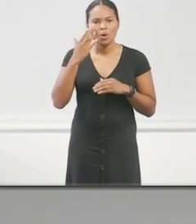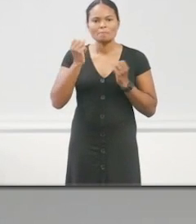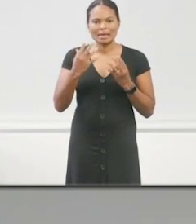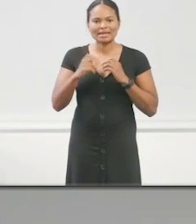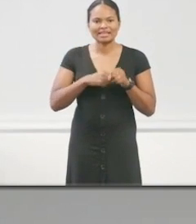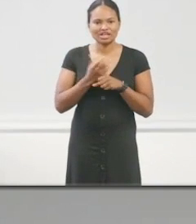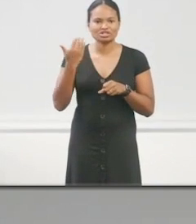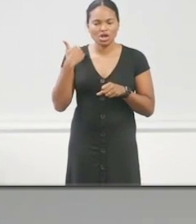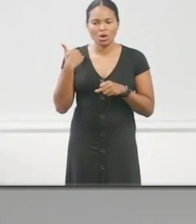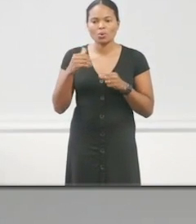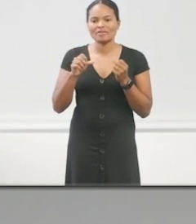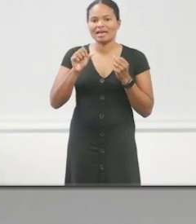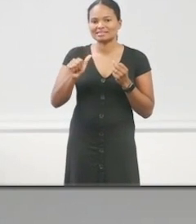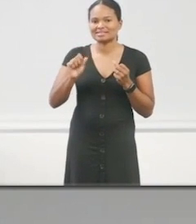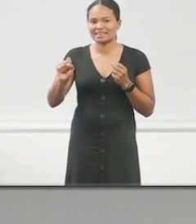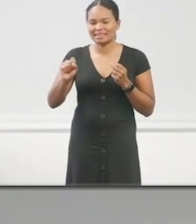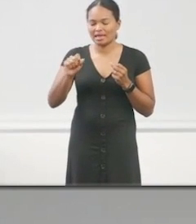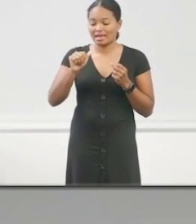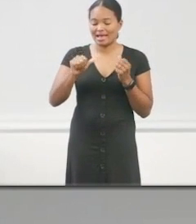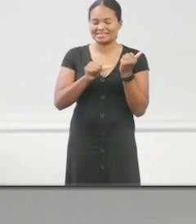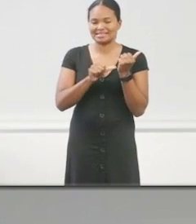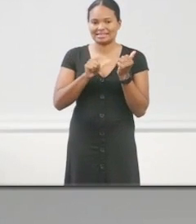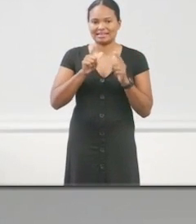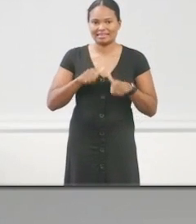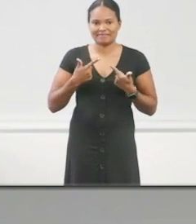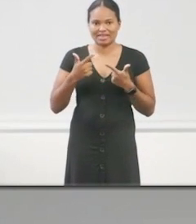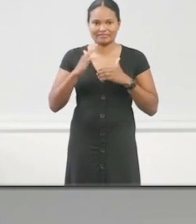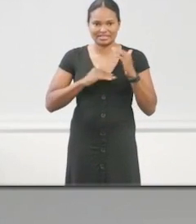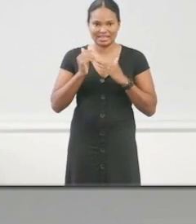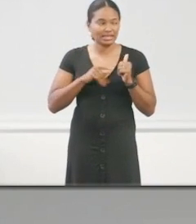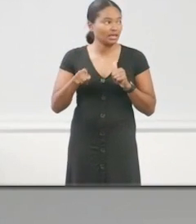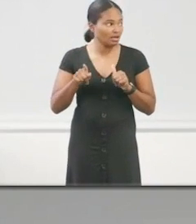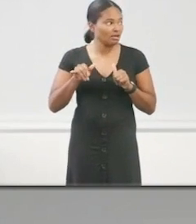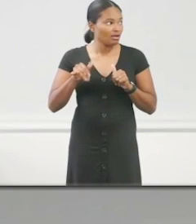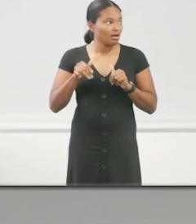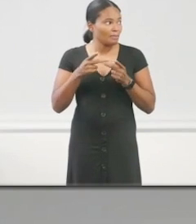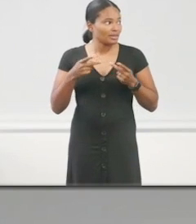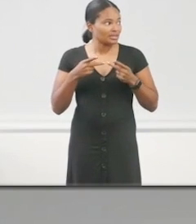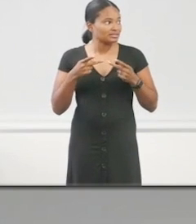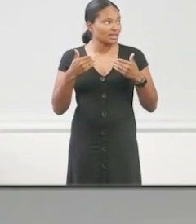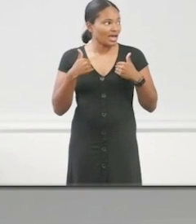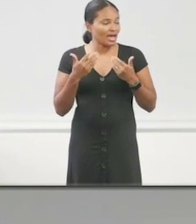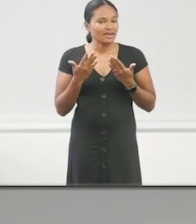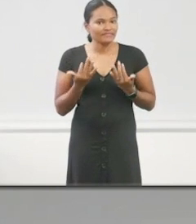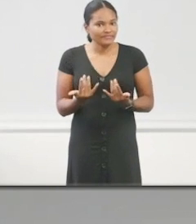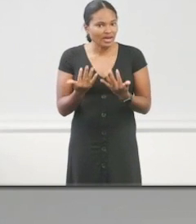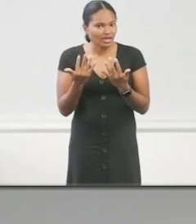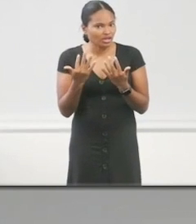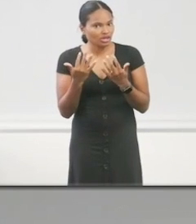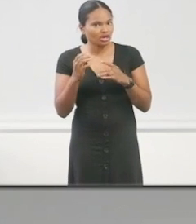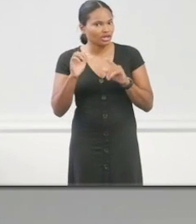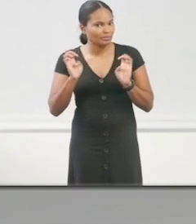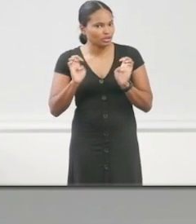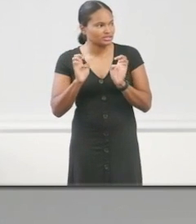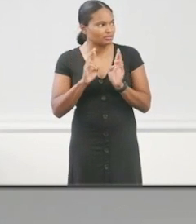Mesa, 54th Street, I don't think they're there anymore. They had a fire, sprinkler discharge, everything was okay, but the response